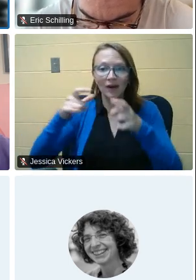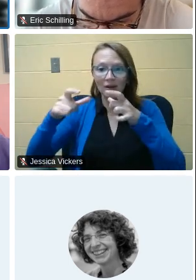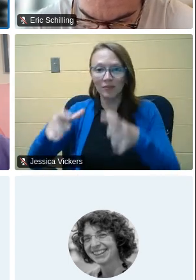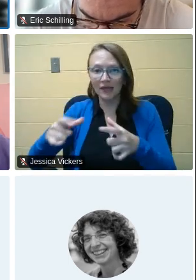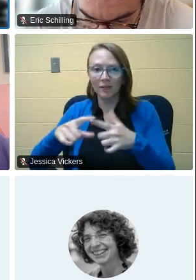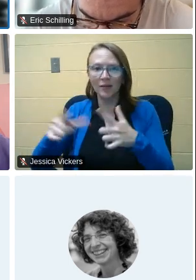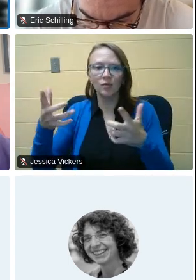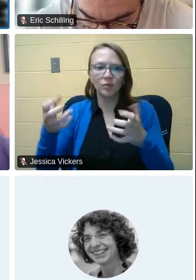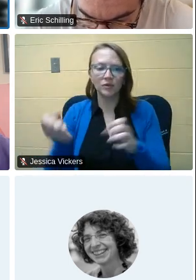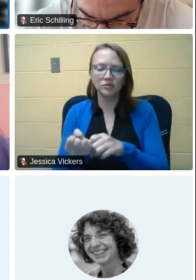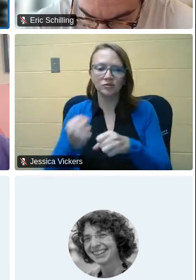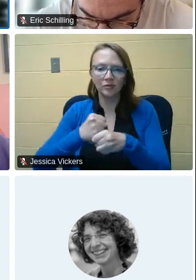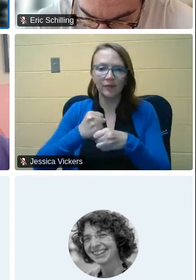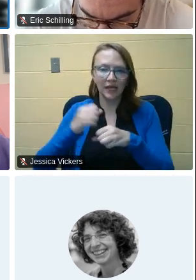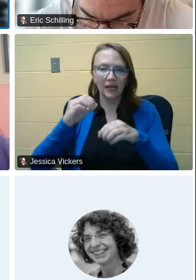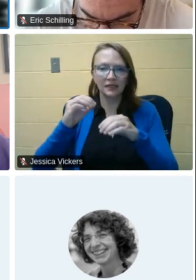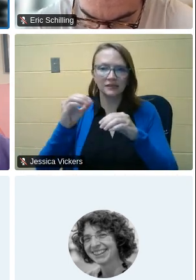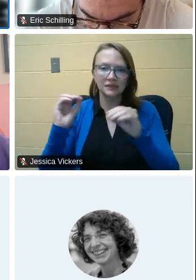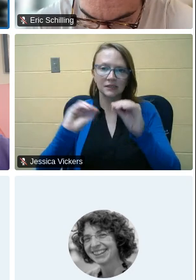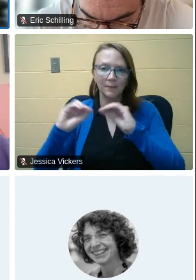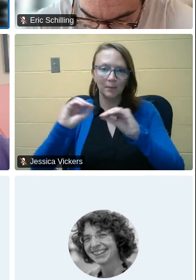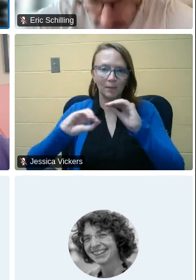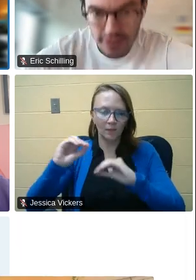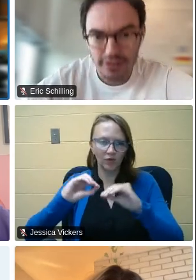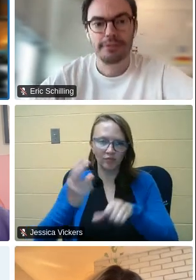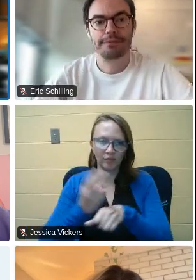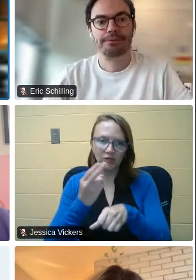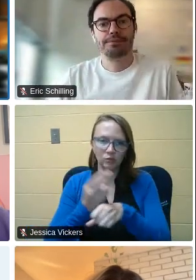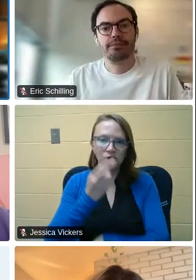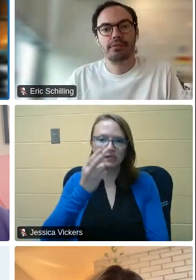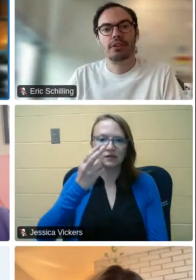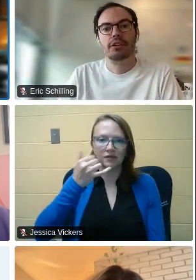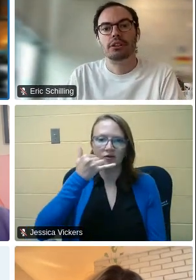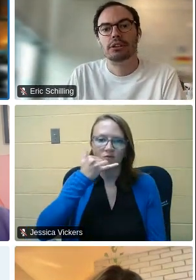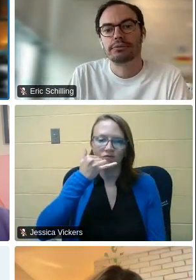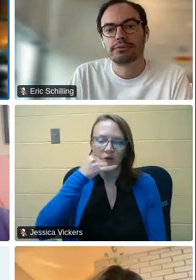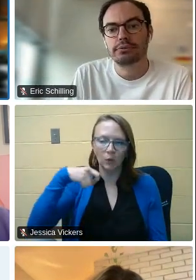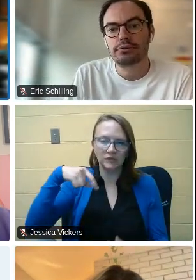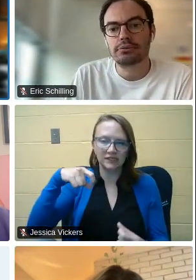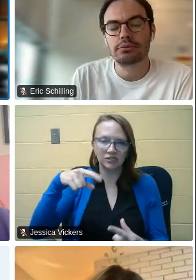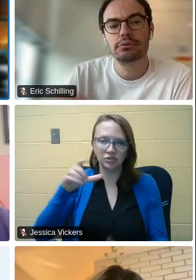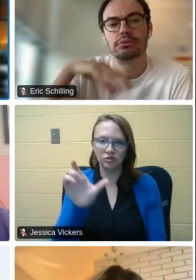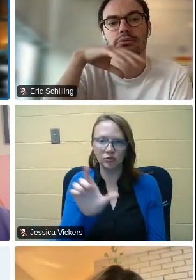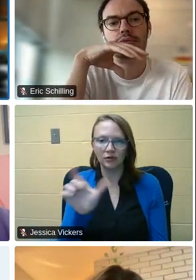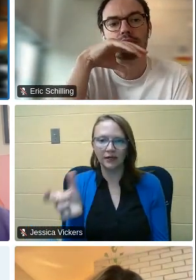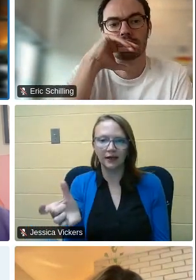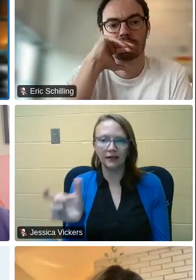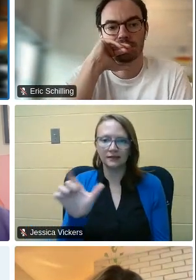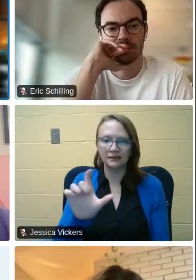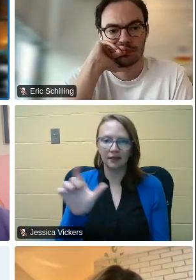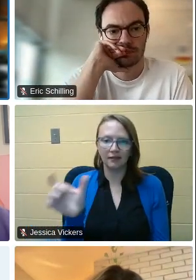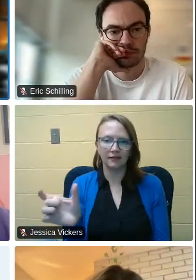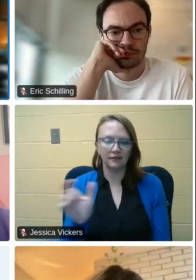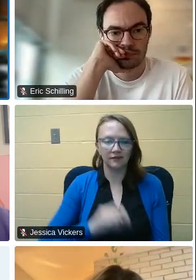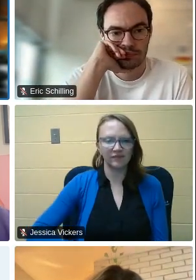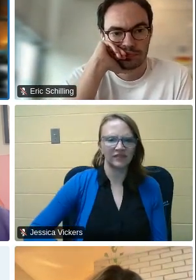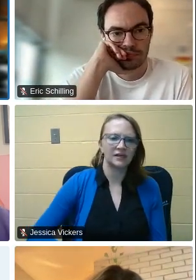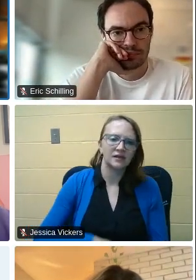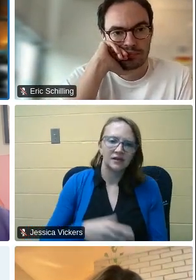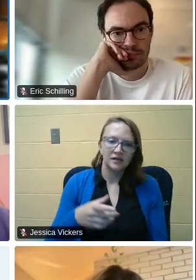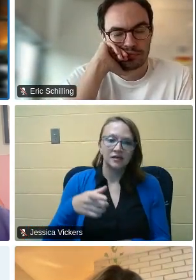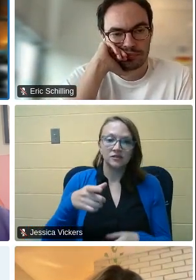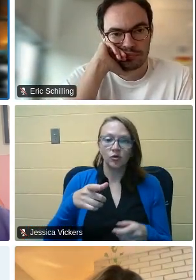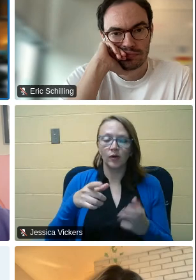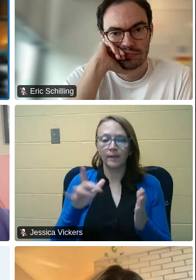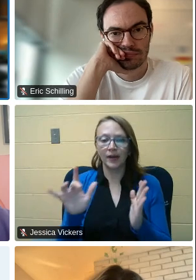move by using the tilt sensor that's built inside of my phone. So I'm going to go over here to the last